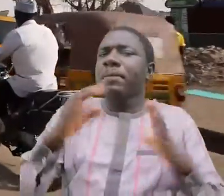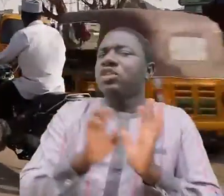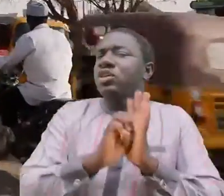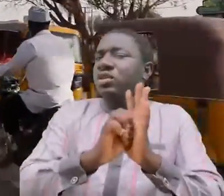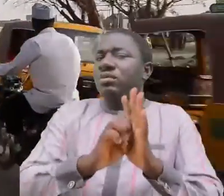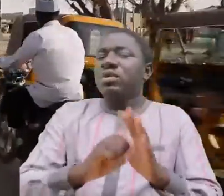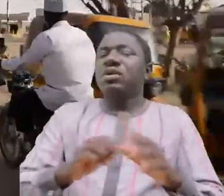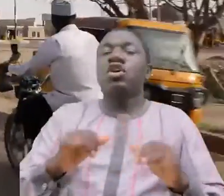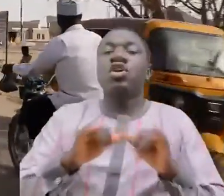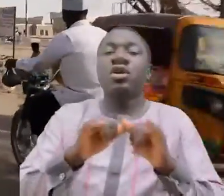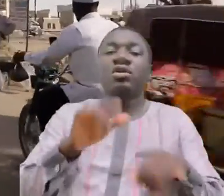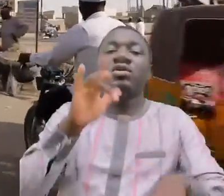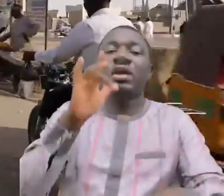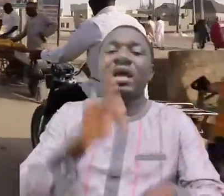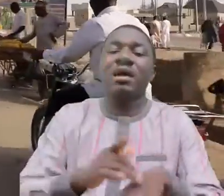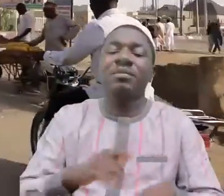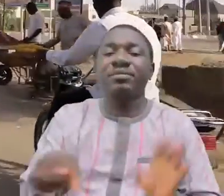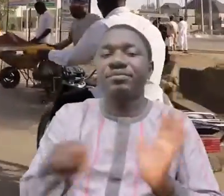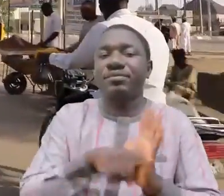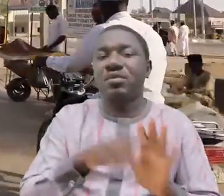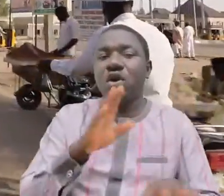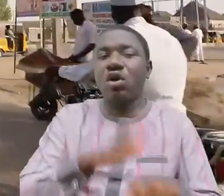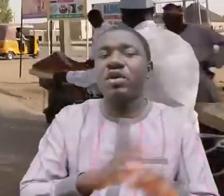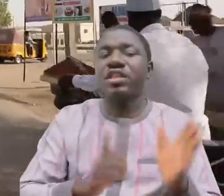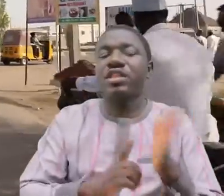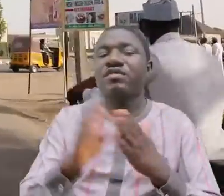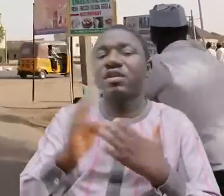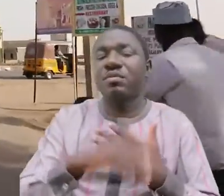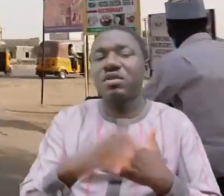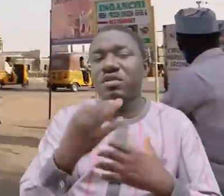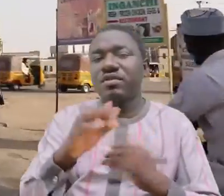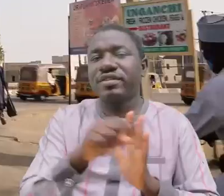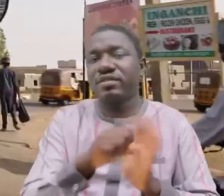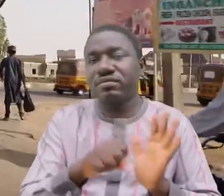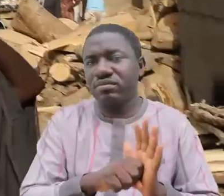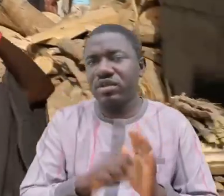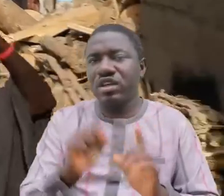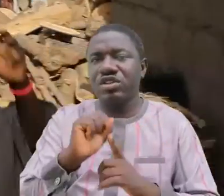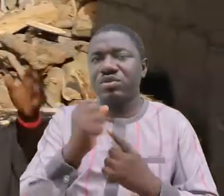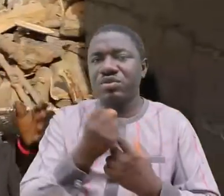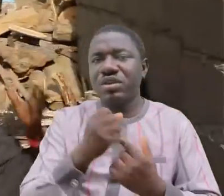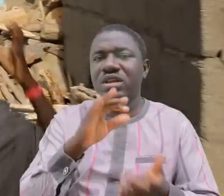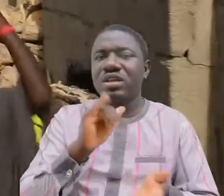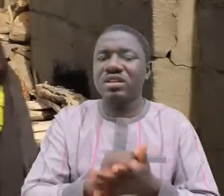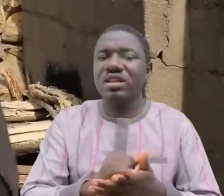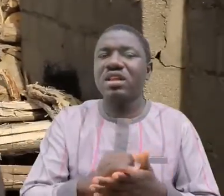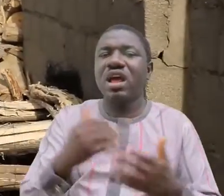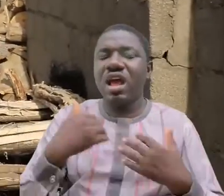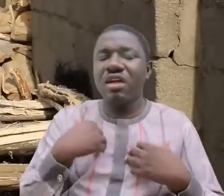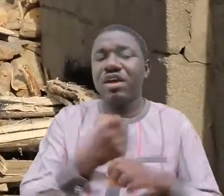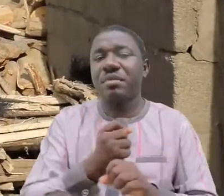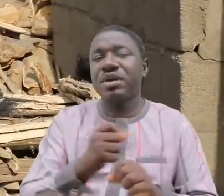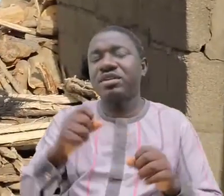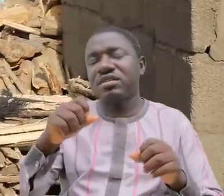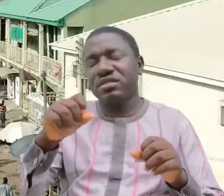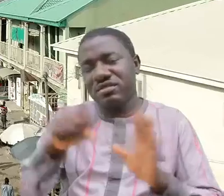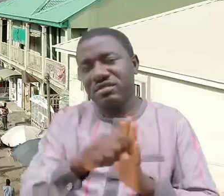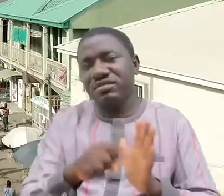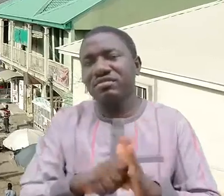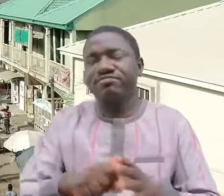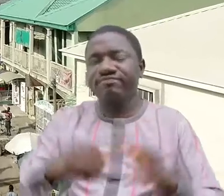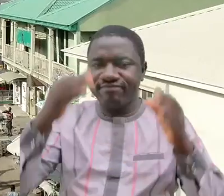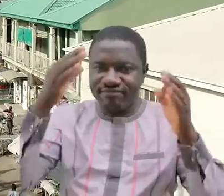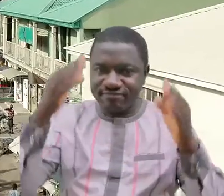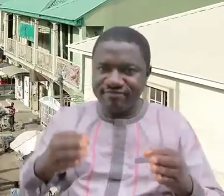scenario continues to impact negatively on the development of the state, a situation that has prompted the state to